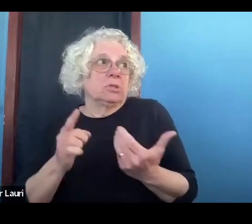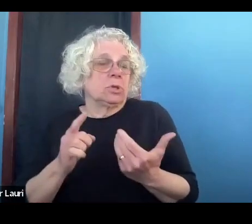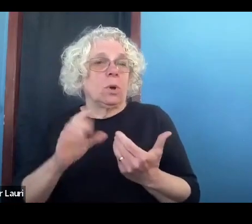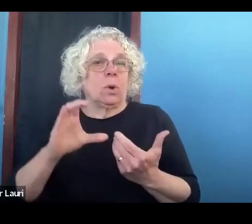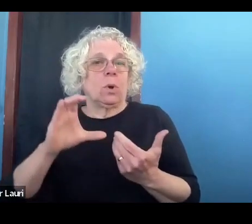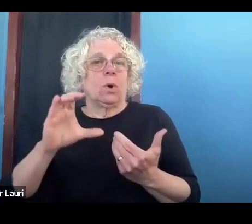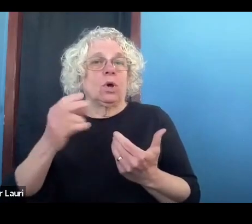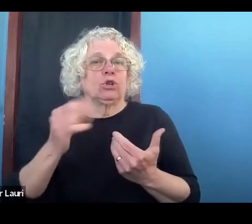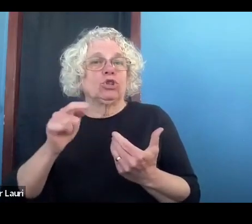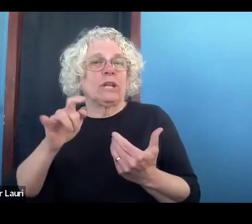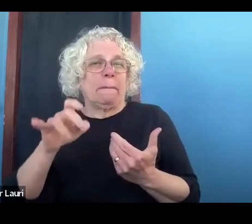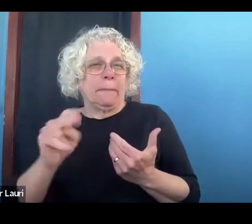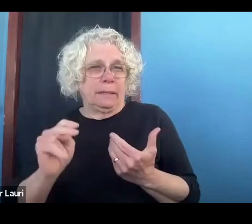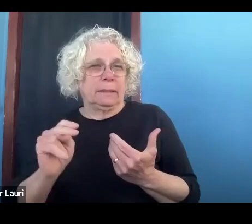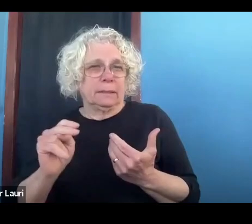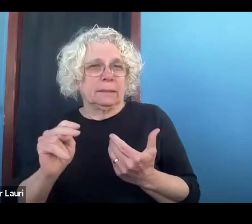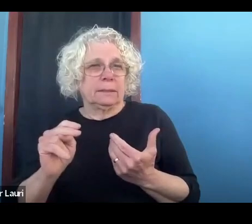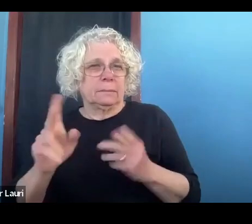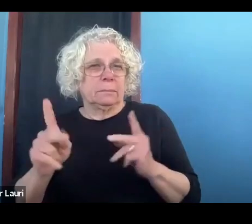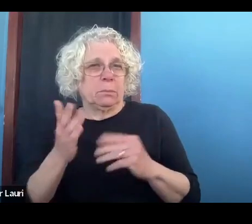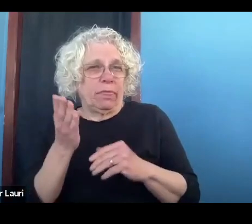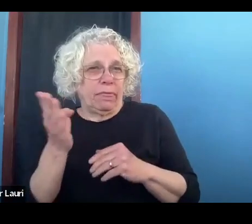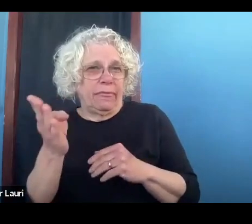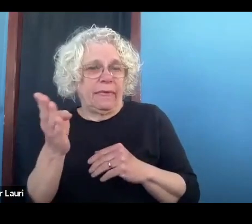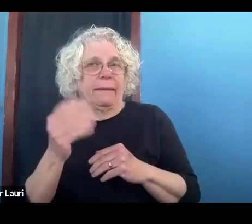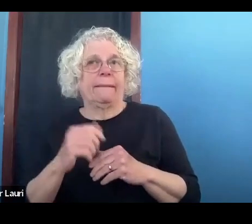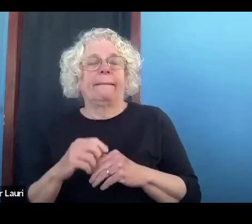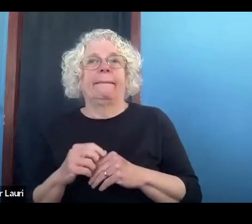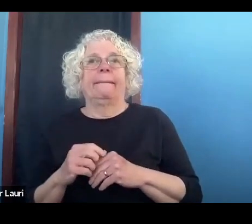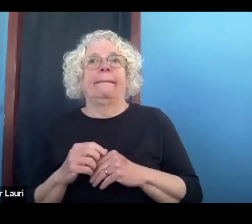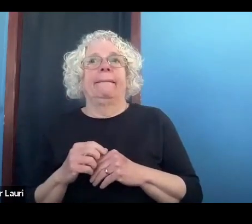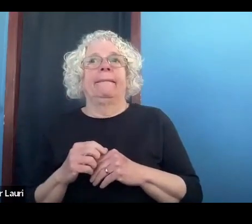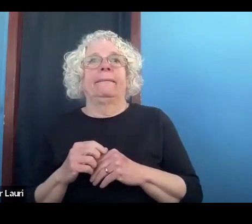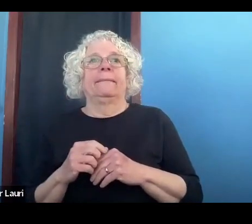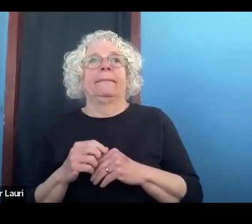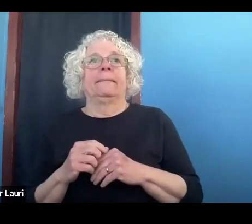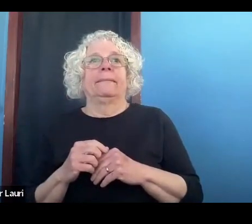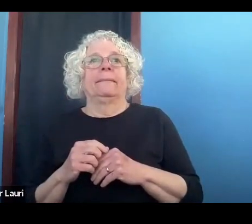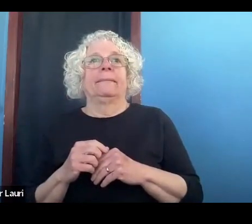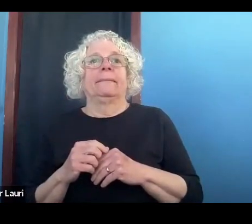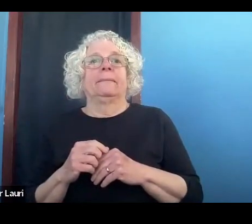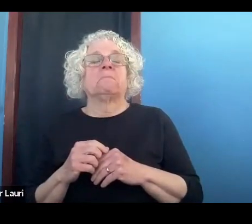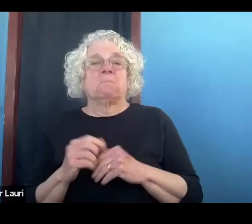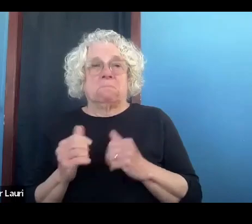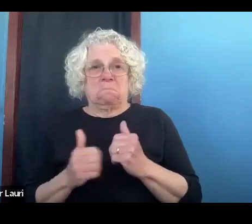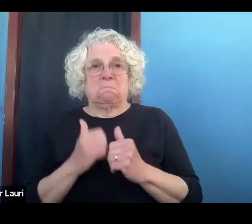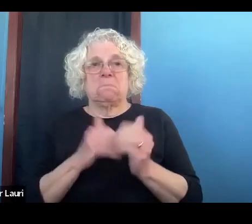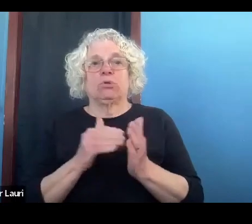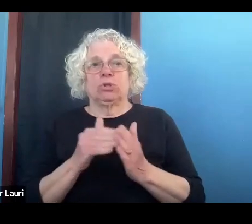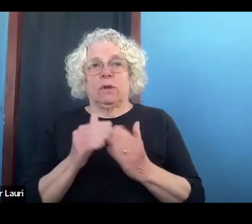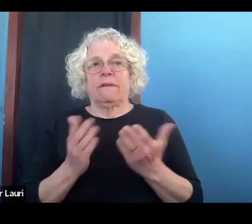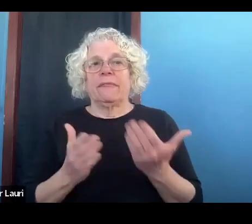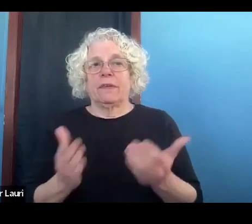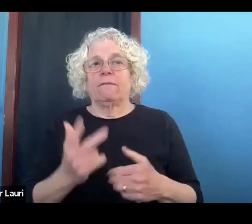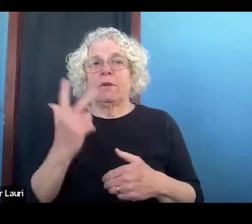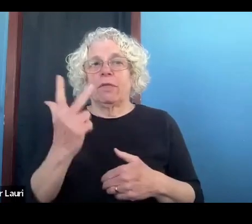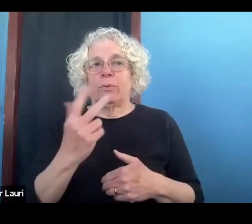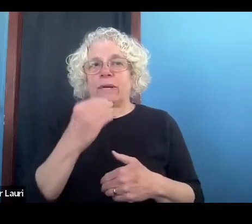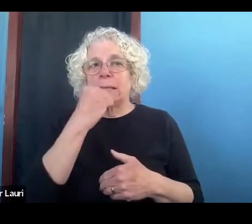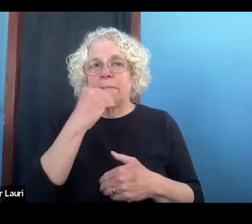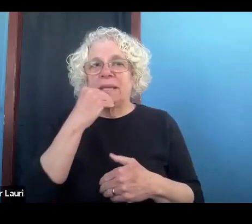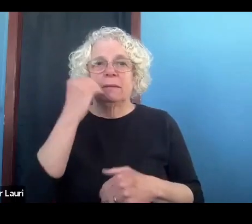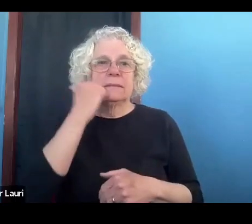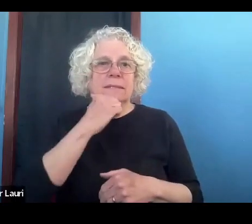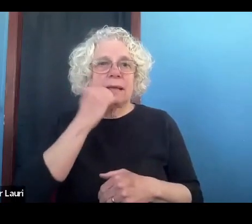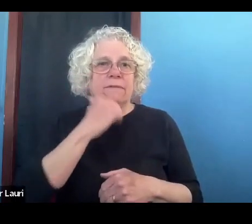chaplain in their facility. Most of the time there's 3 meals a day with